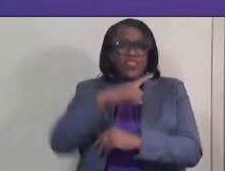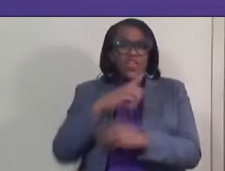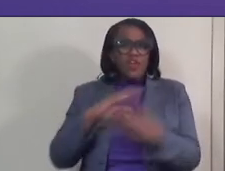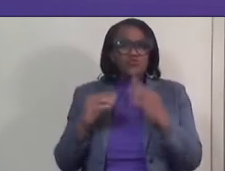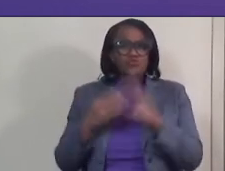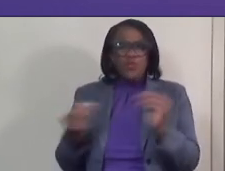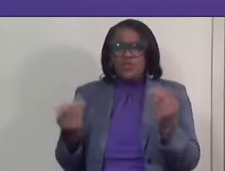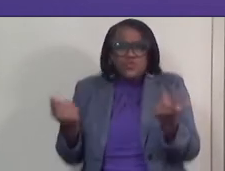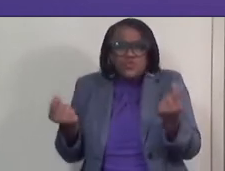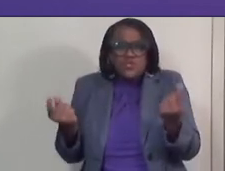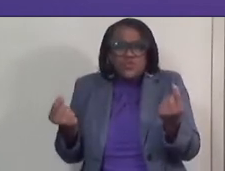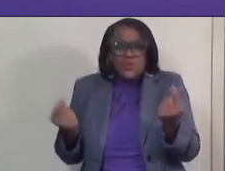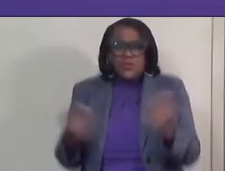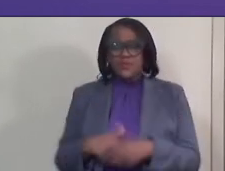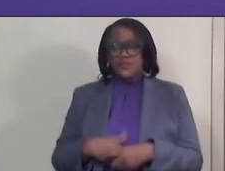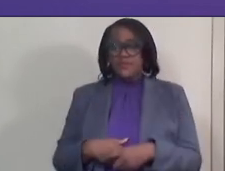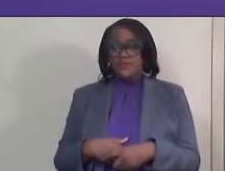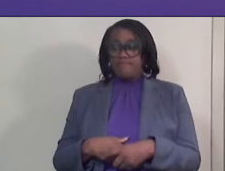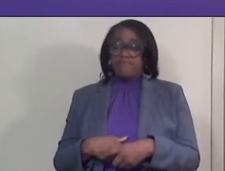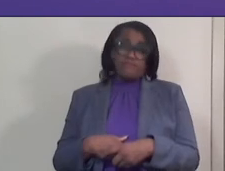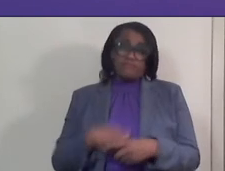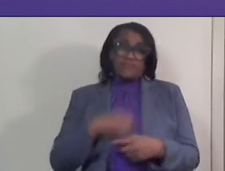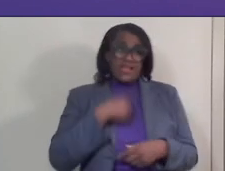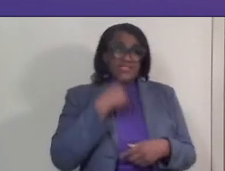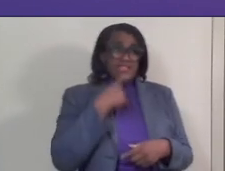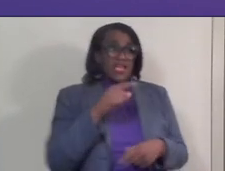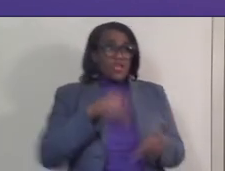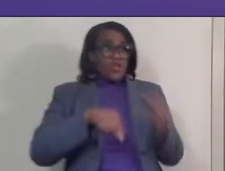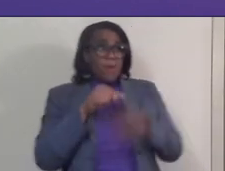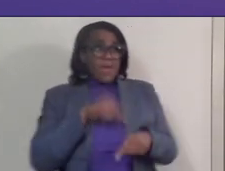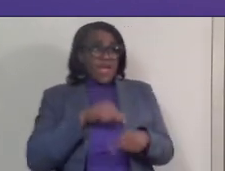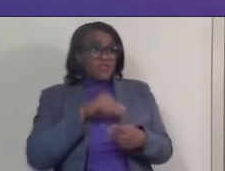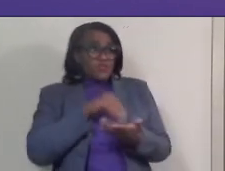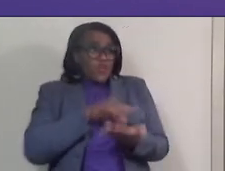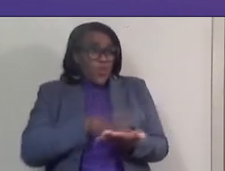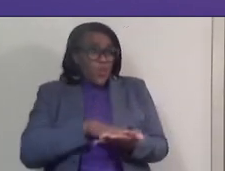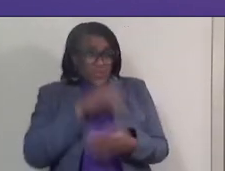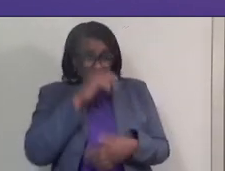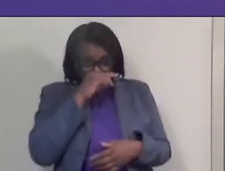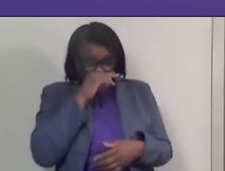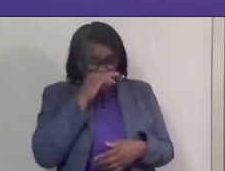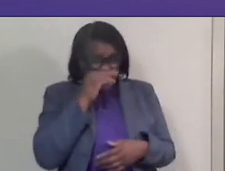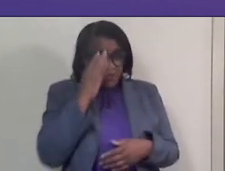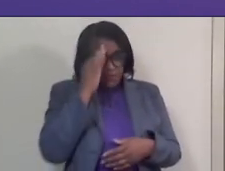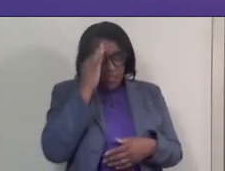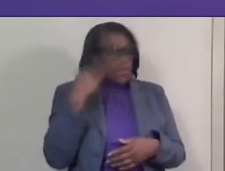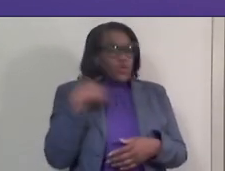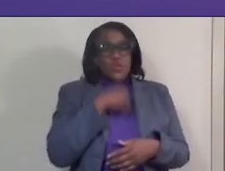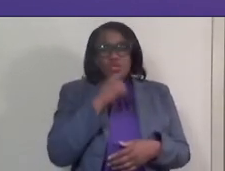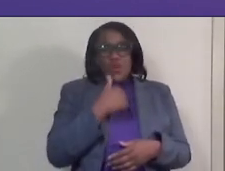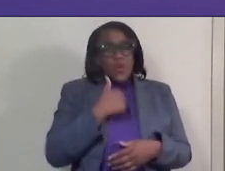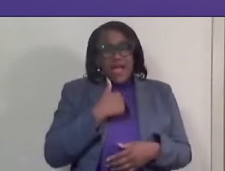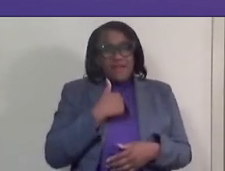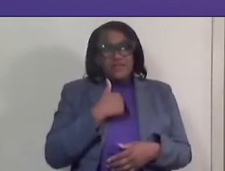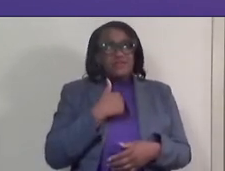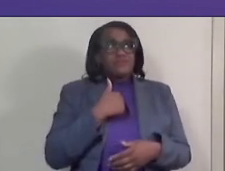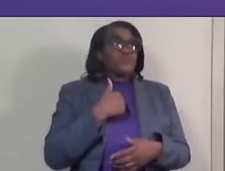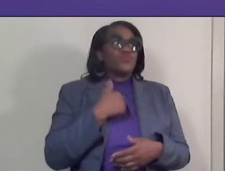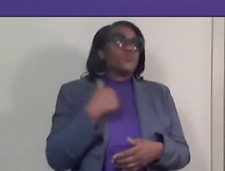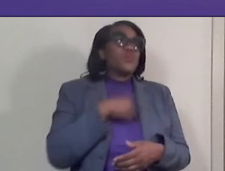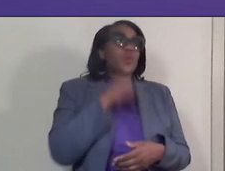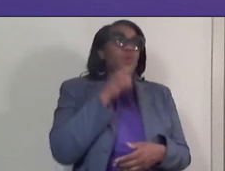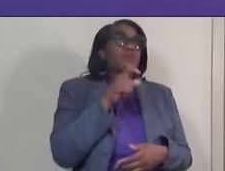I guess I would go back to the recording of it, that we don't have to just turn on a television and